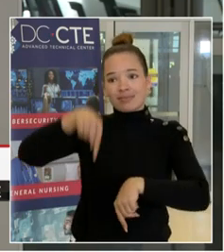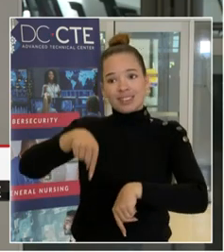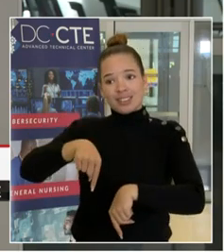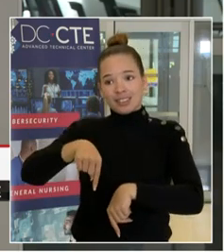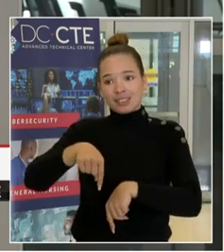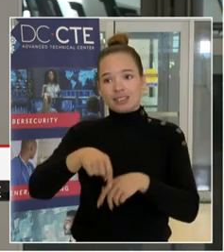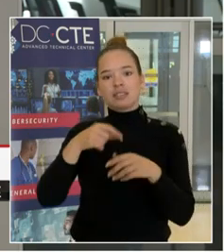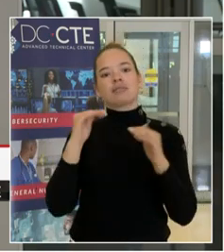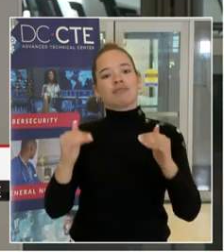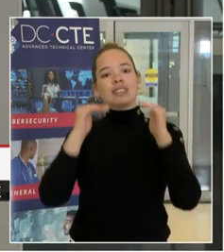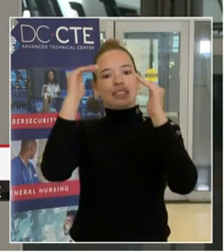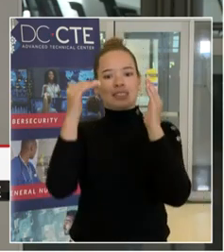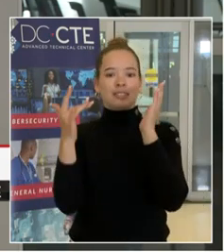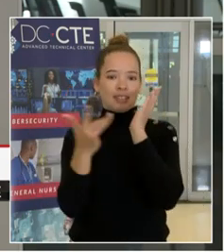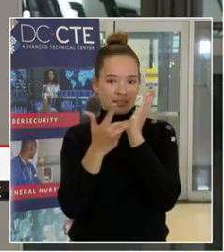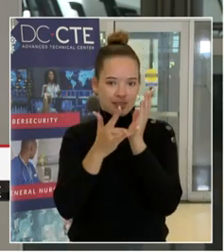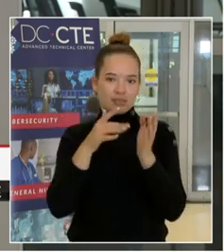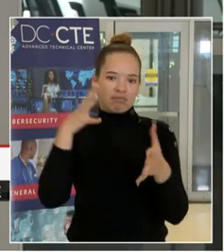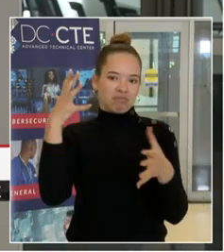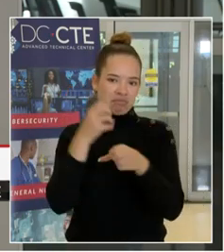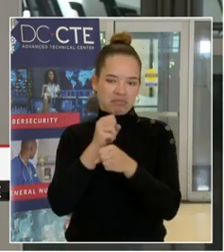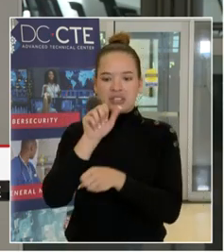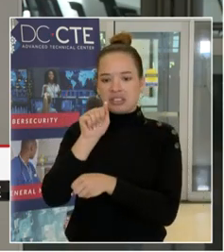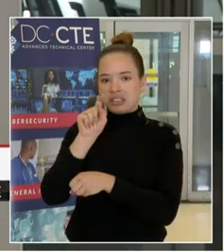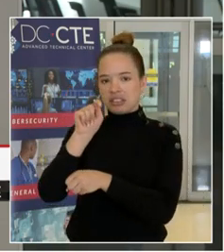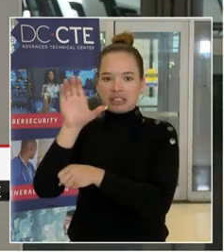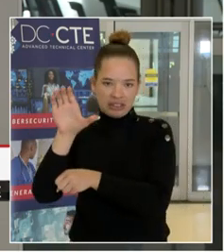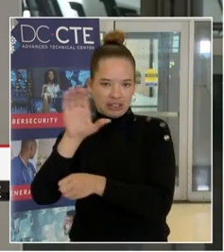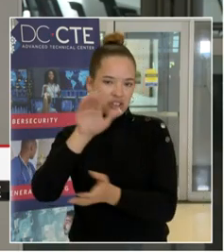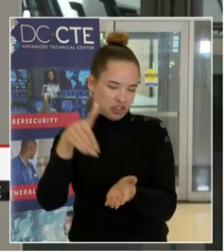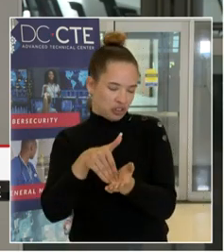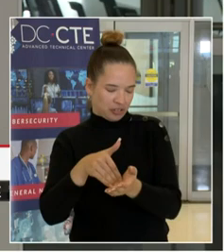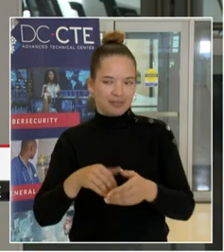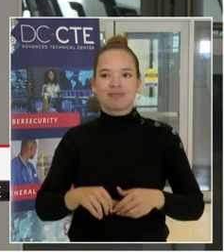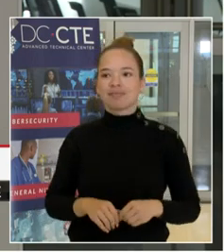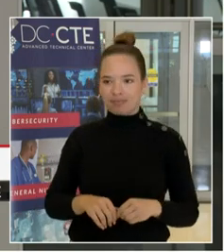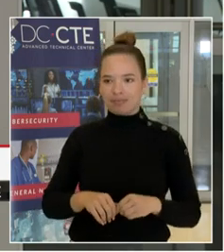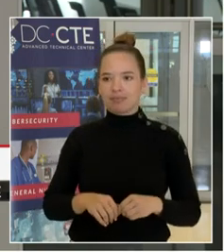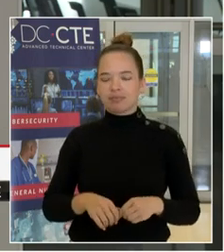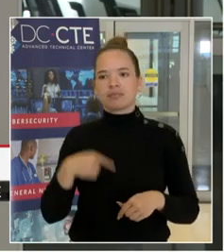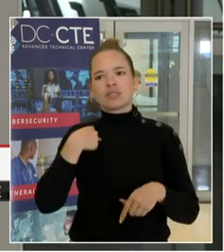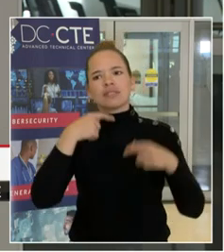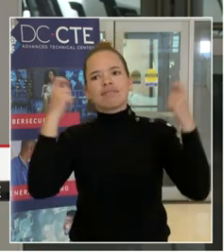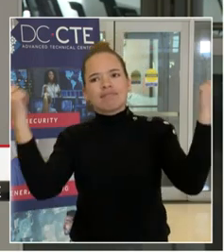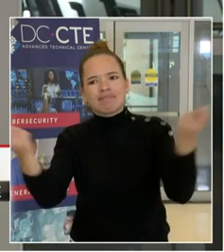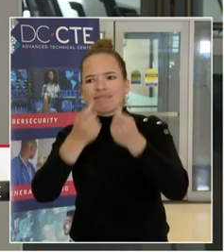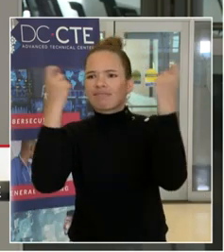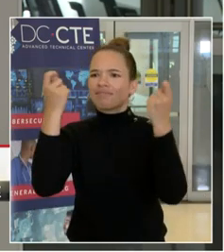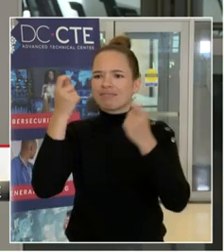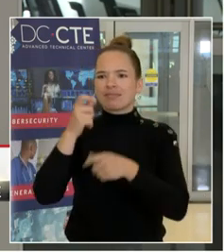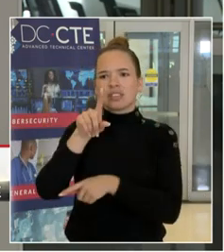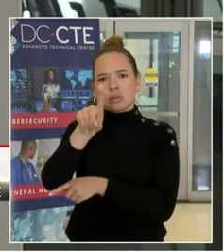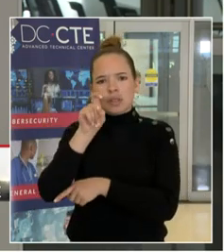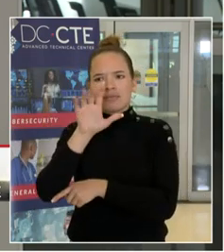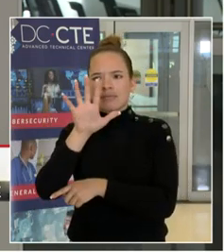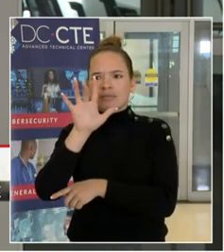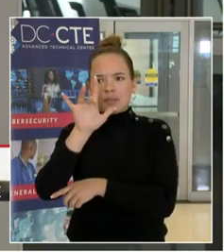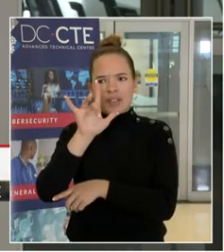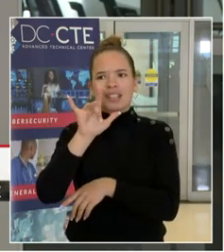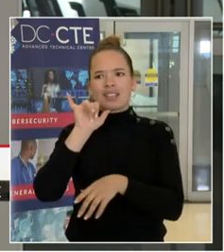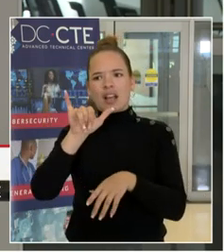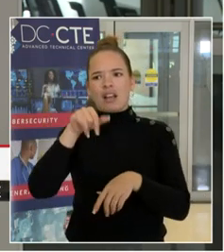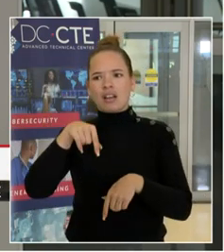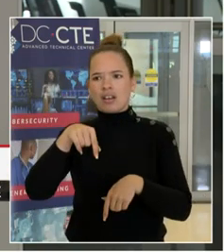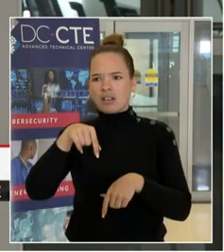125th anniversary year, and we're celebrating 125 years as the nation's oldest Catholic college for